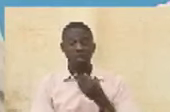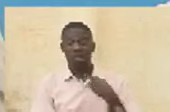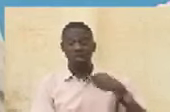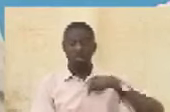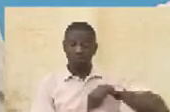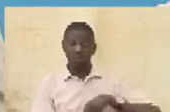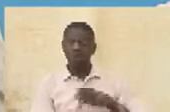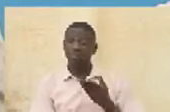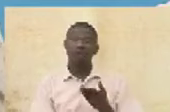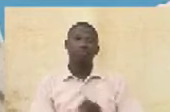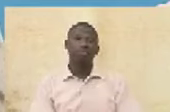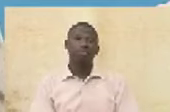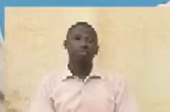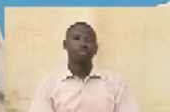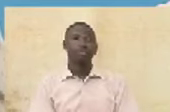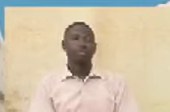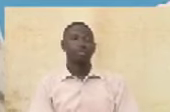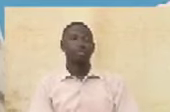stomachs,